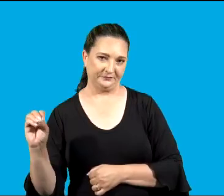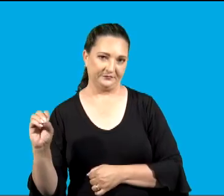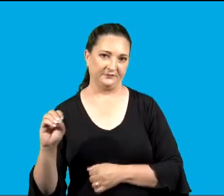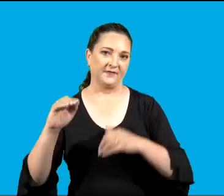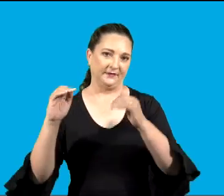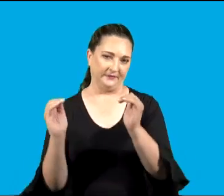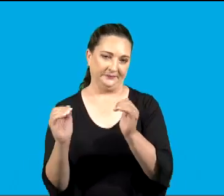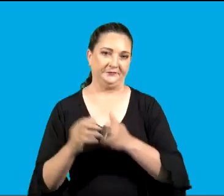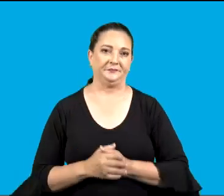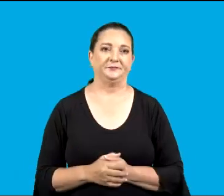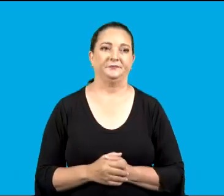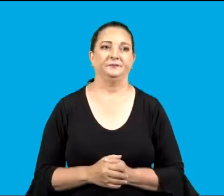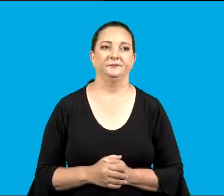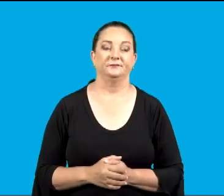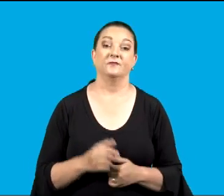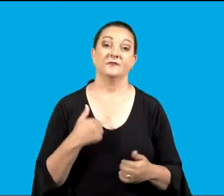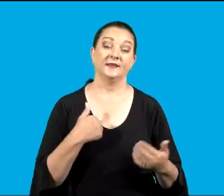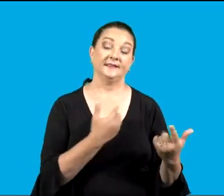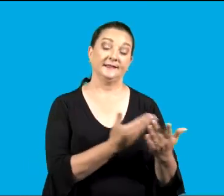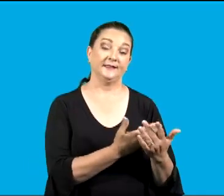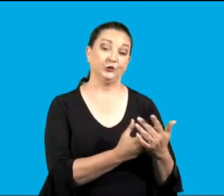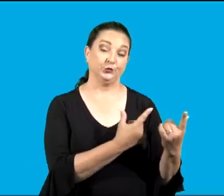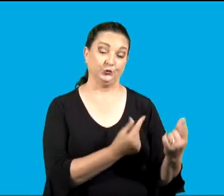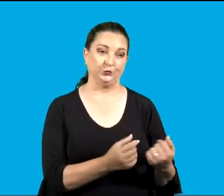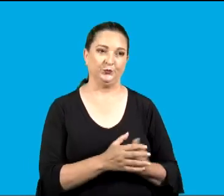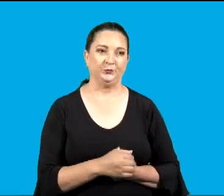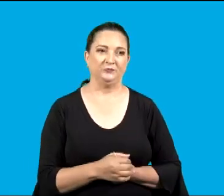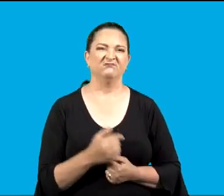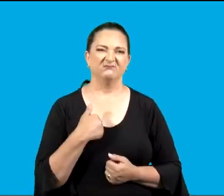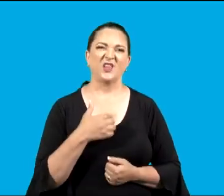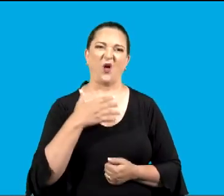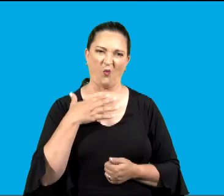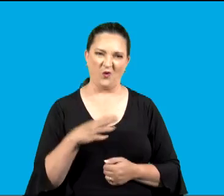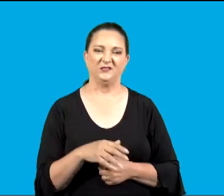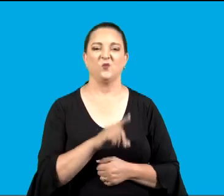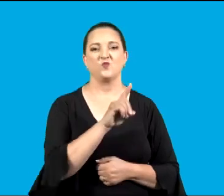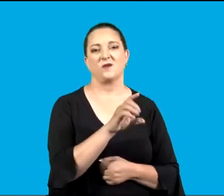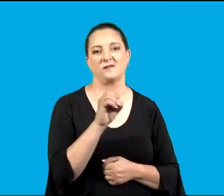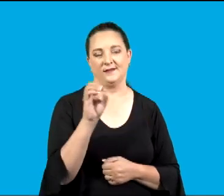1,250,000. And then I close my bracket. I'll come here and I'll now say, what